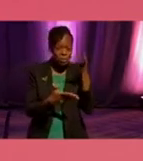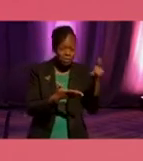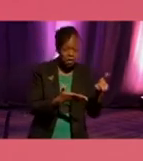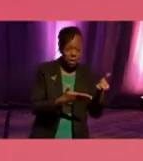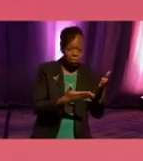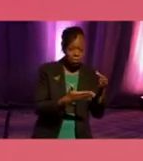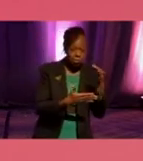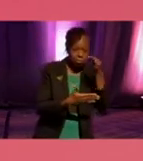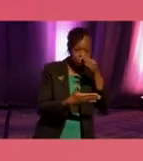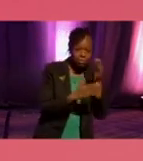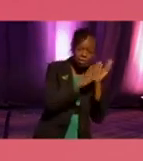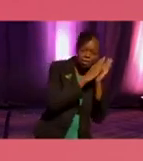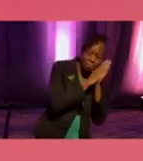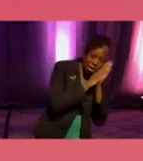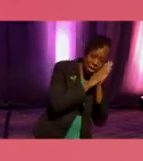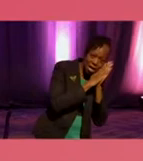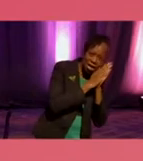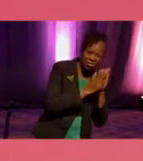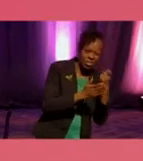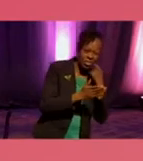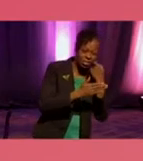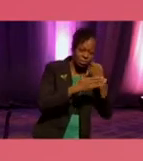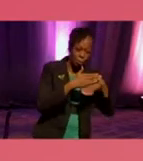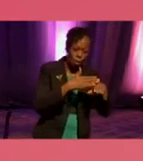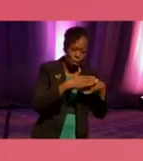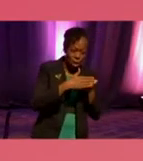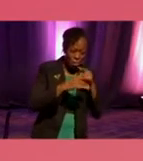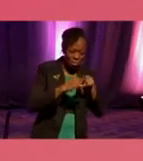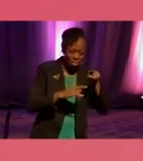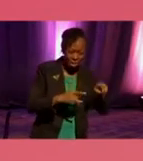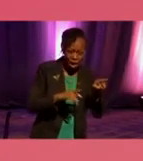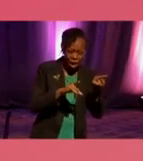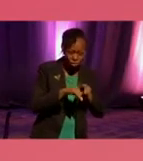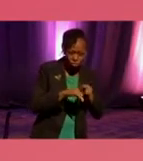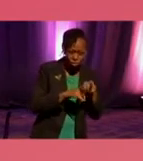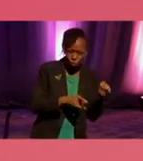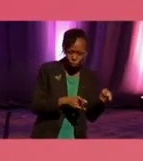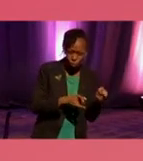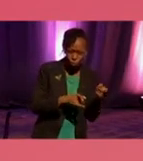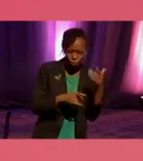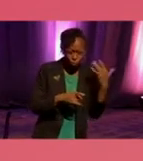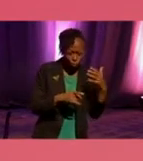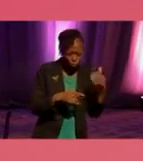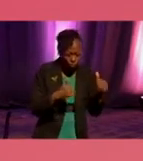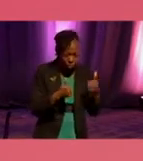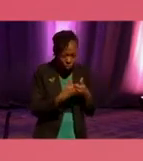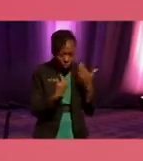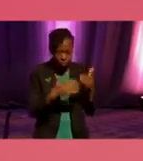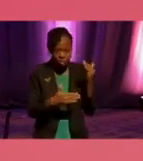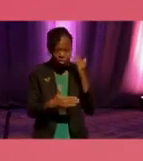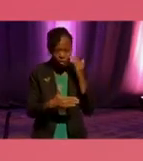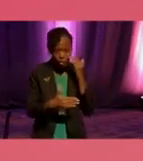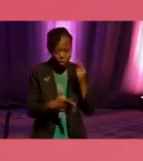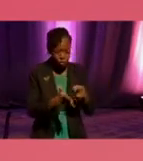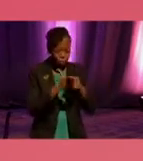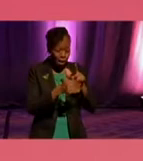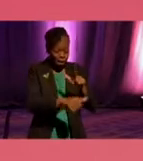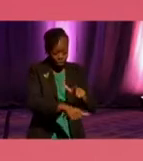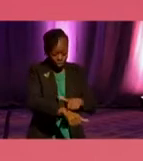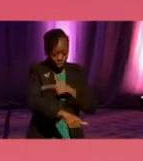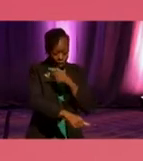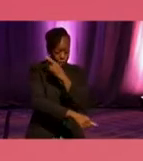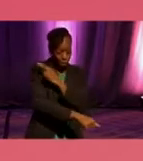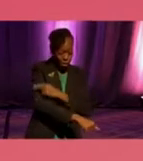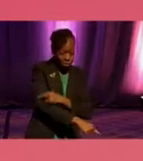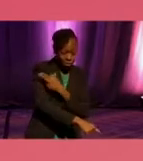infant. But that in itself has some iniquities, right? We know that the hospitalization is long. There are some parents that just cannot